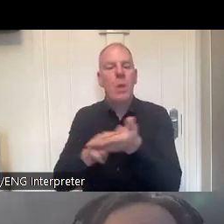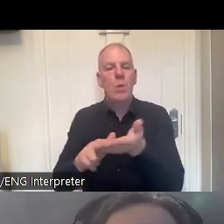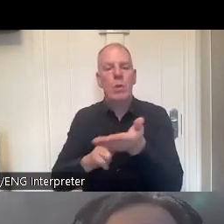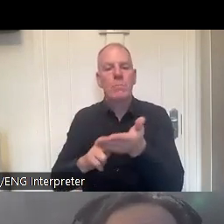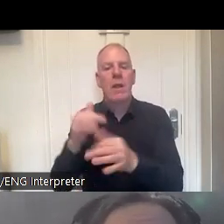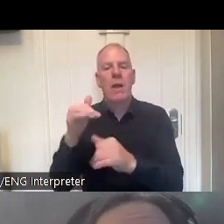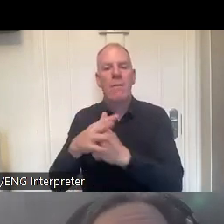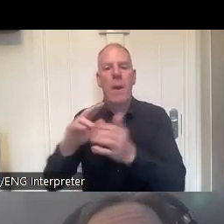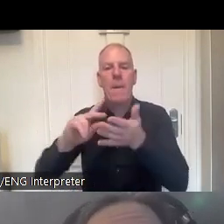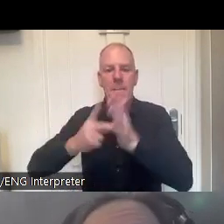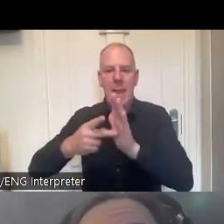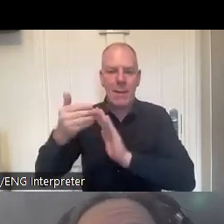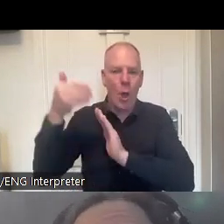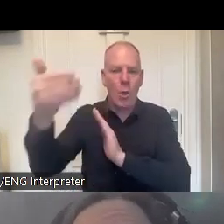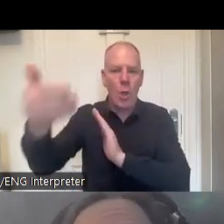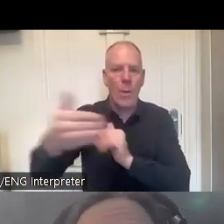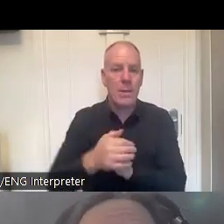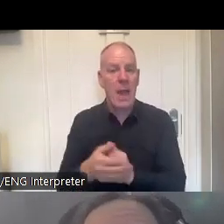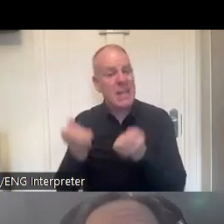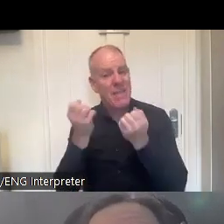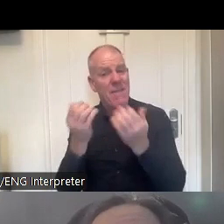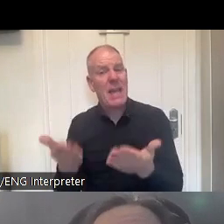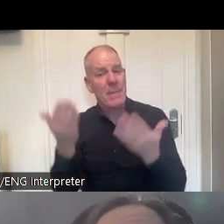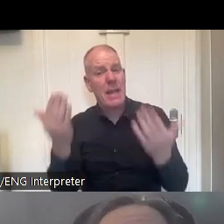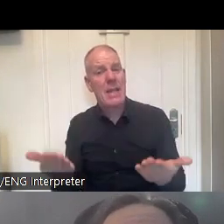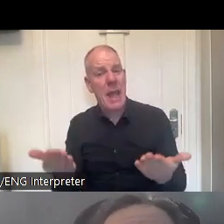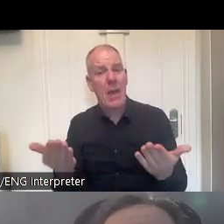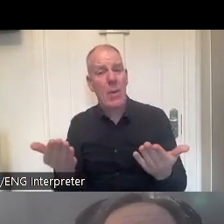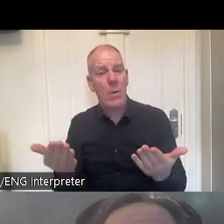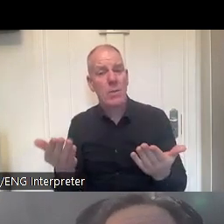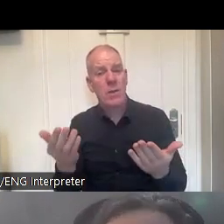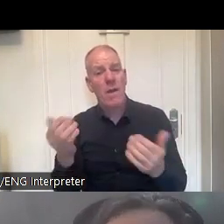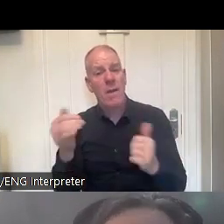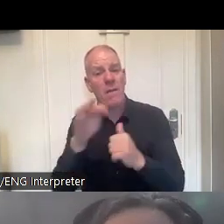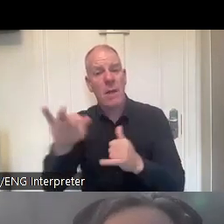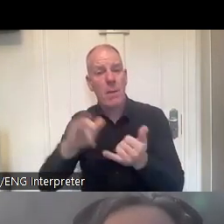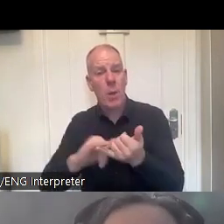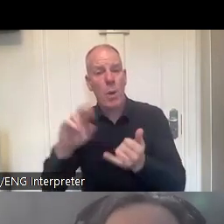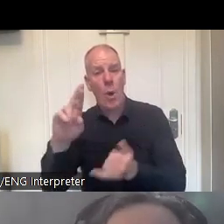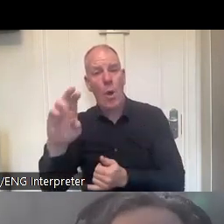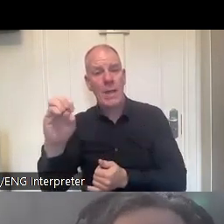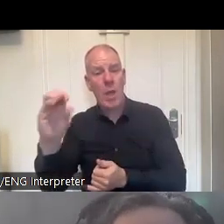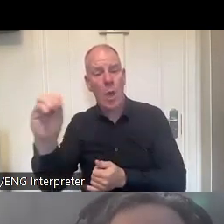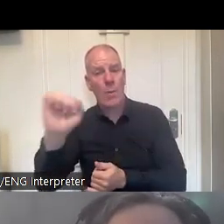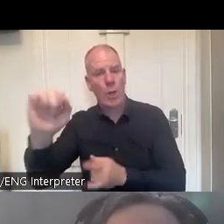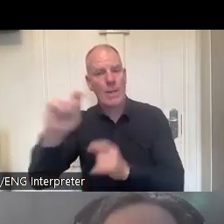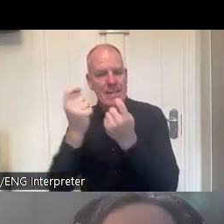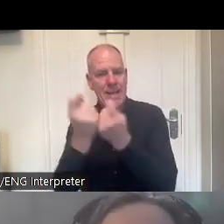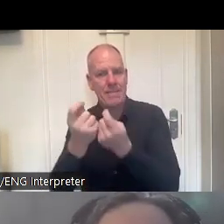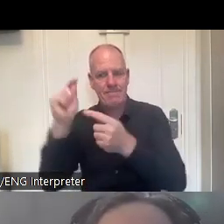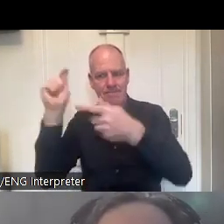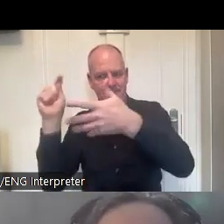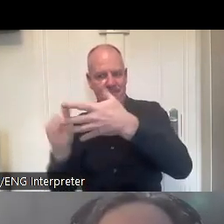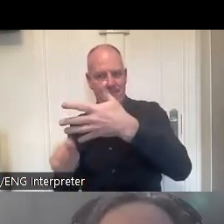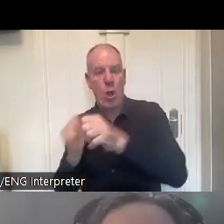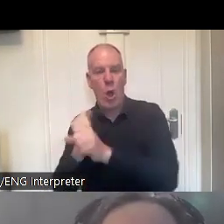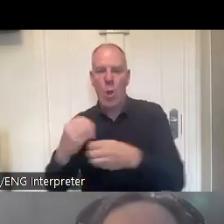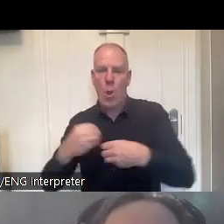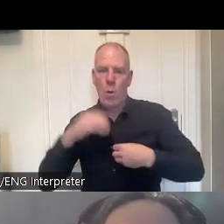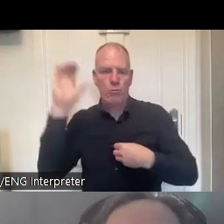for planning. And these are available already to the REO and her team, their teams within each of the